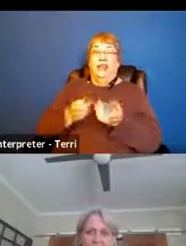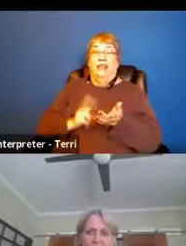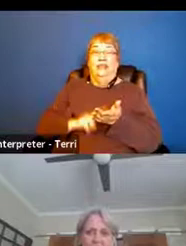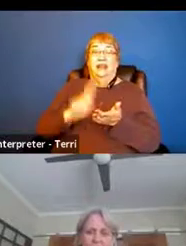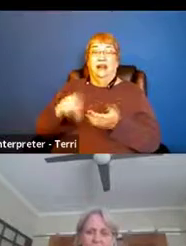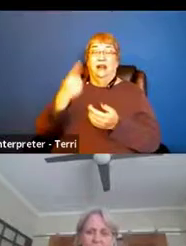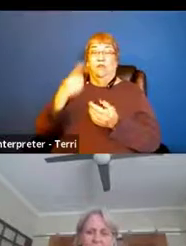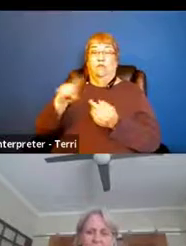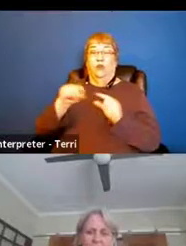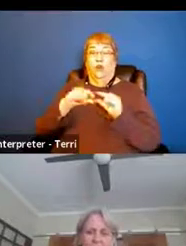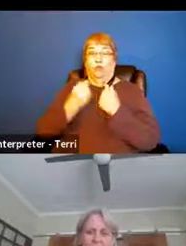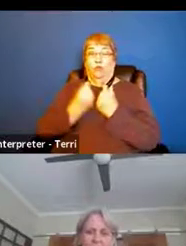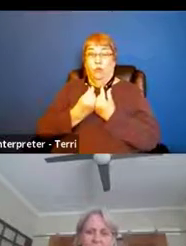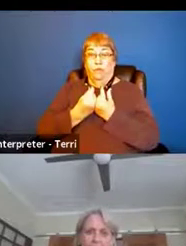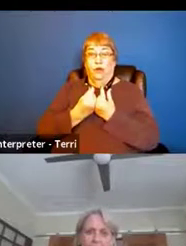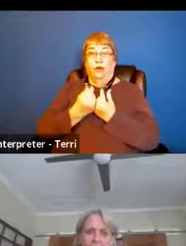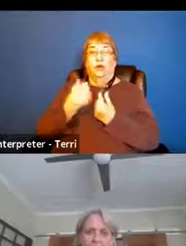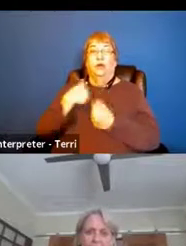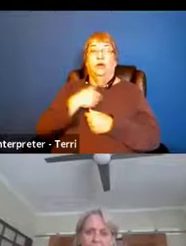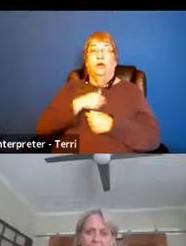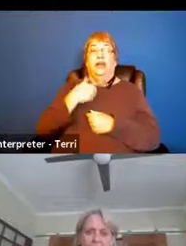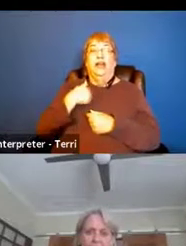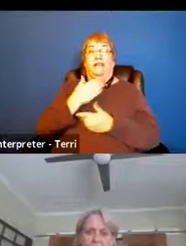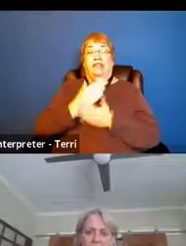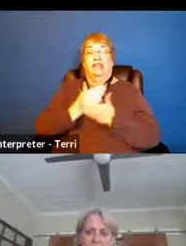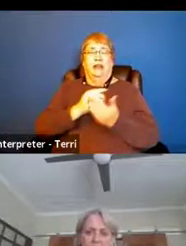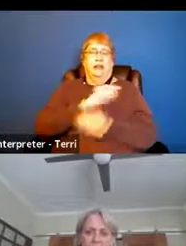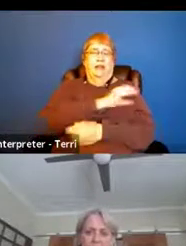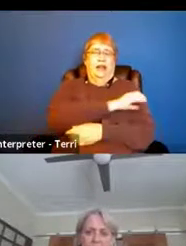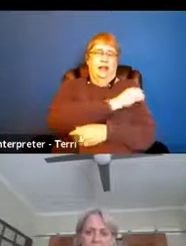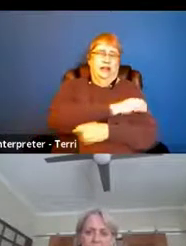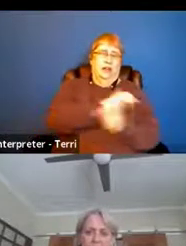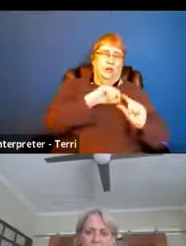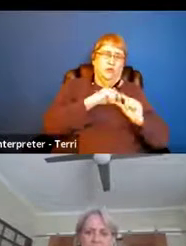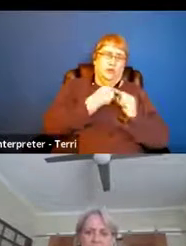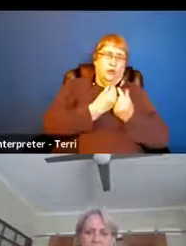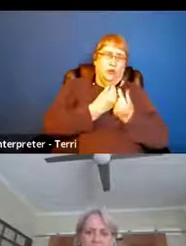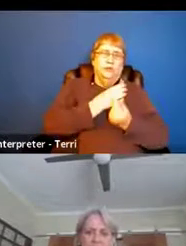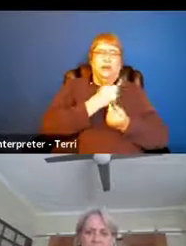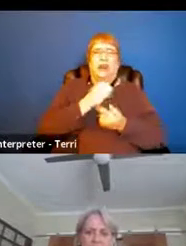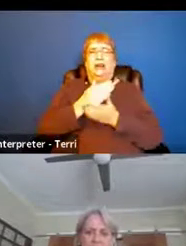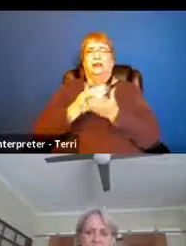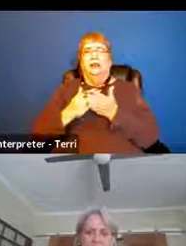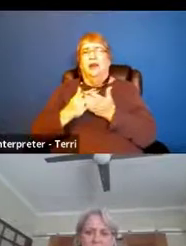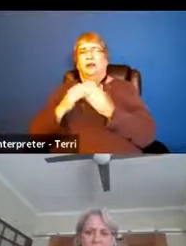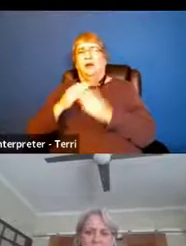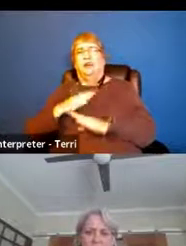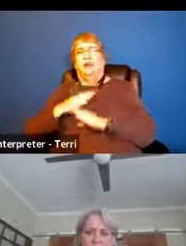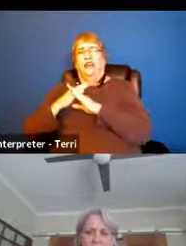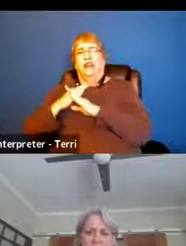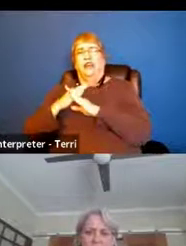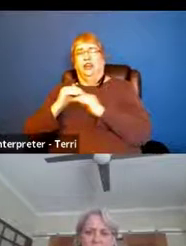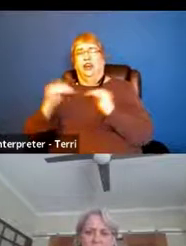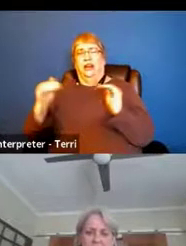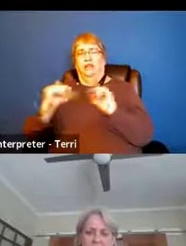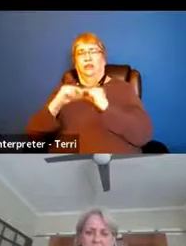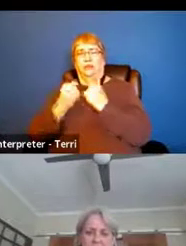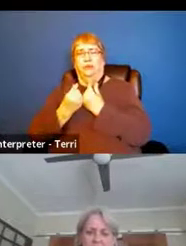at Emerson Street, we have both a couple clinical groups that we offer as well as some prevention level groups, which means they're really